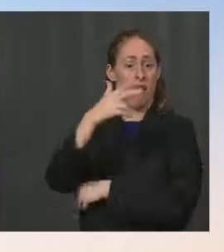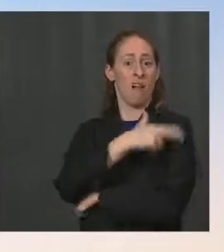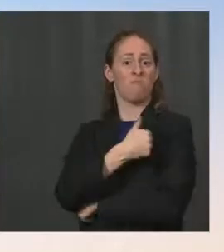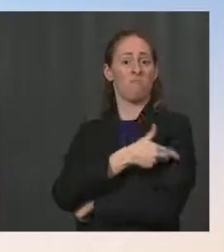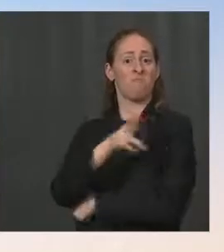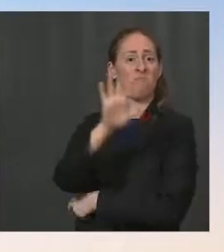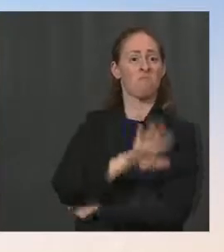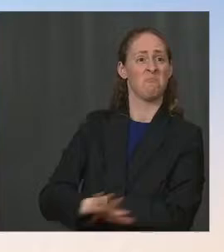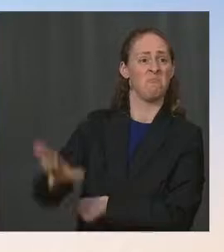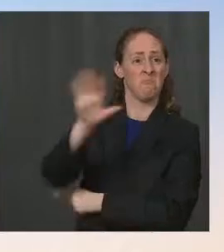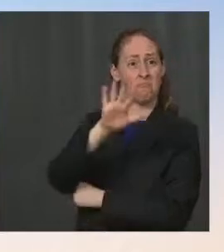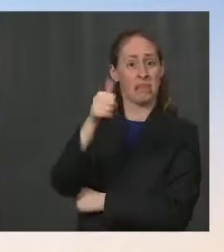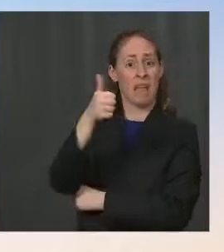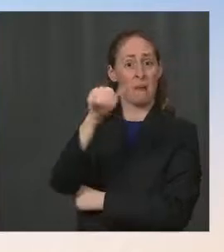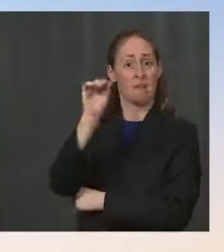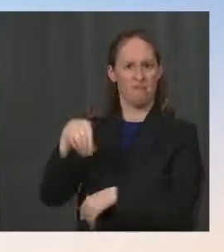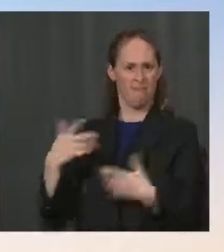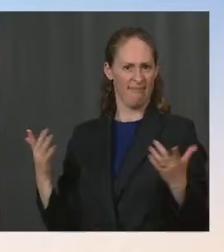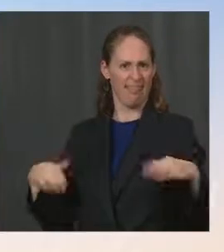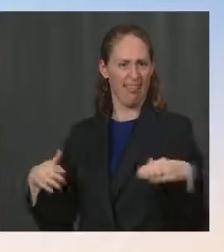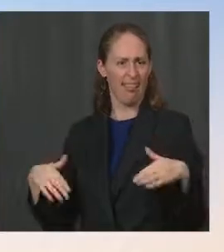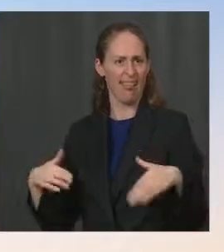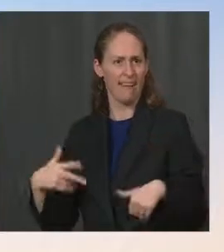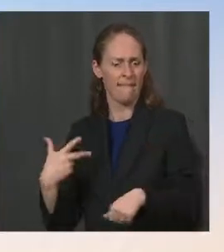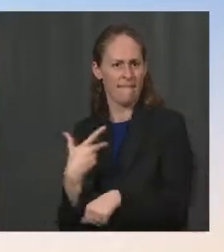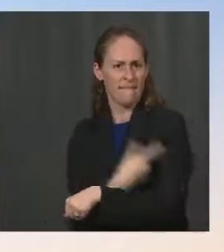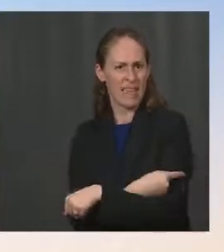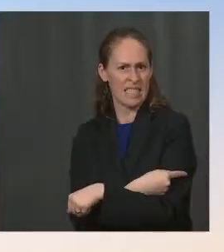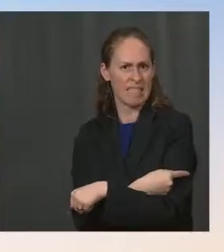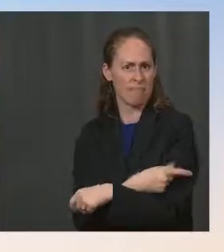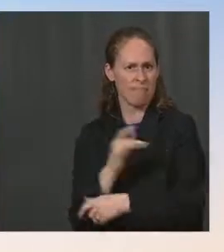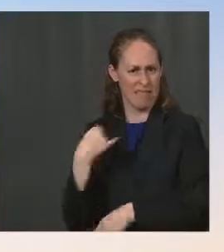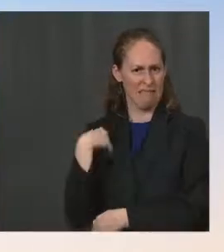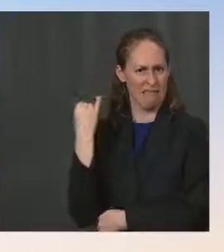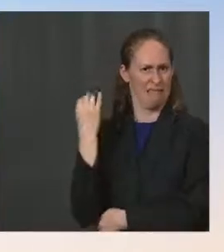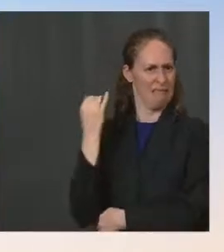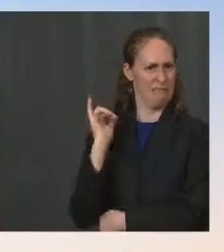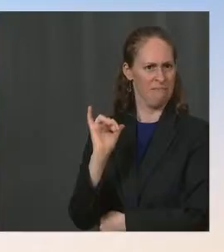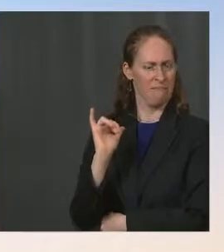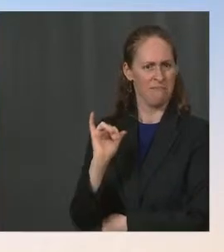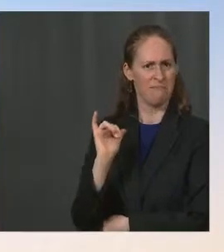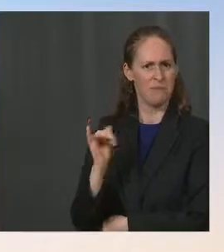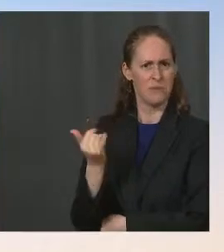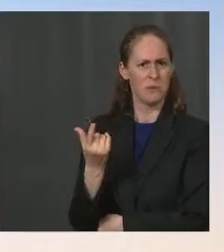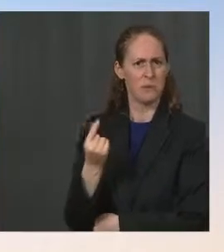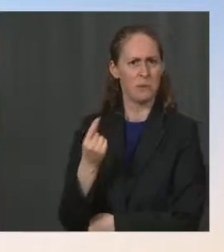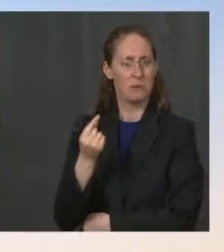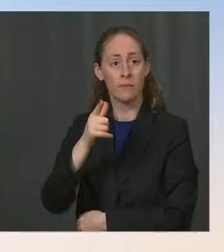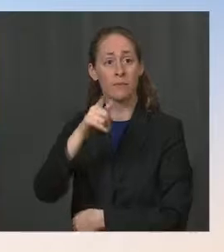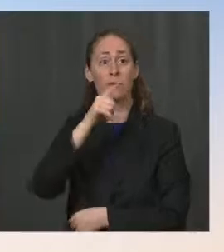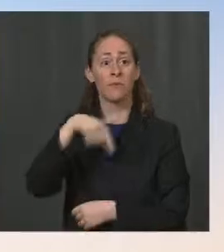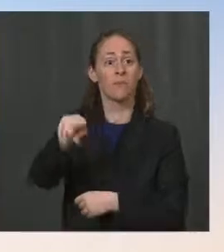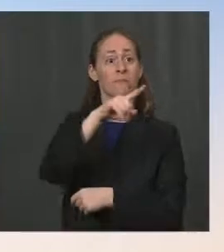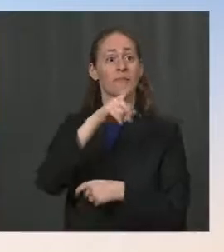Is it still accurate to call COVID a pandemic of the unvaccinated? And could that phrase that's been deployed